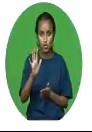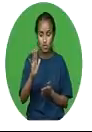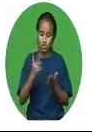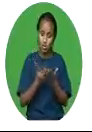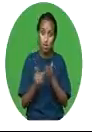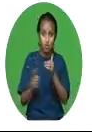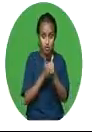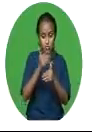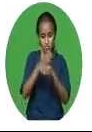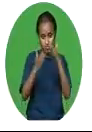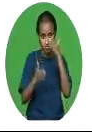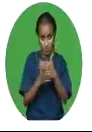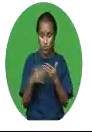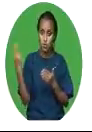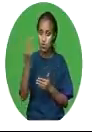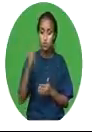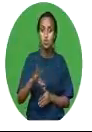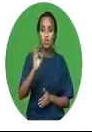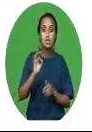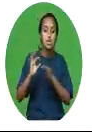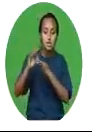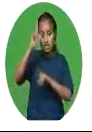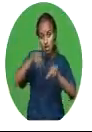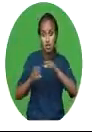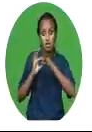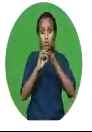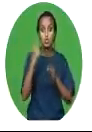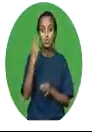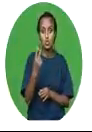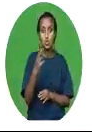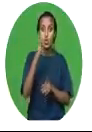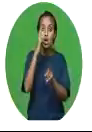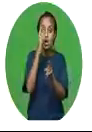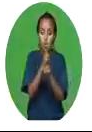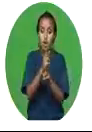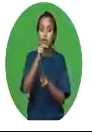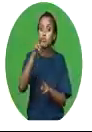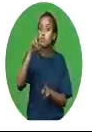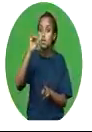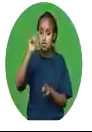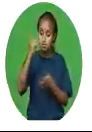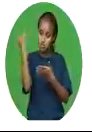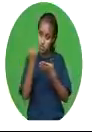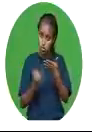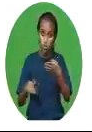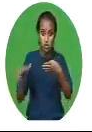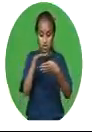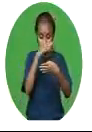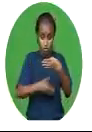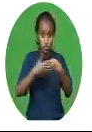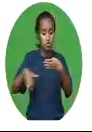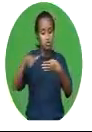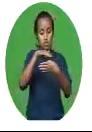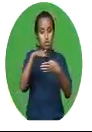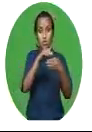used to find the line of intersection of two regular prisms. Draw the front and top views